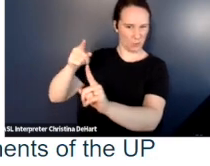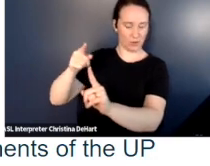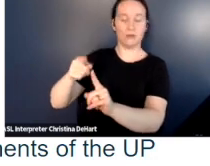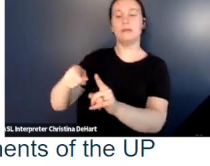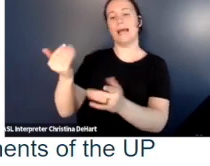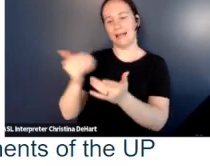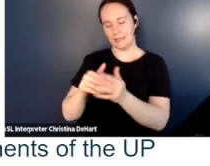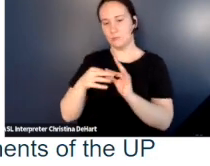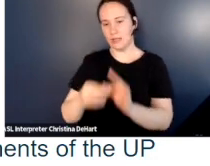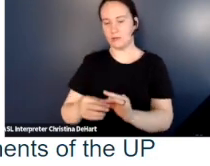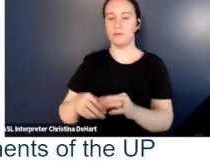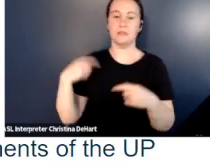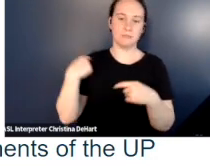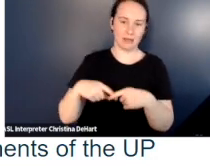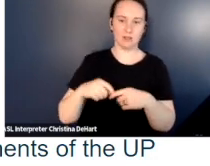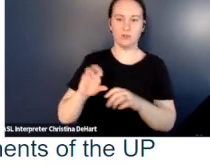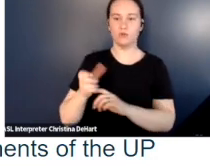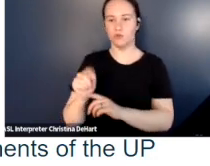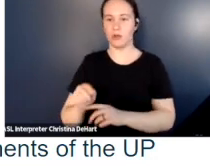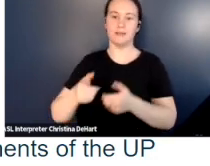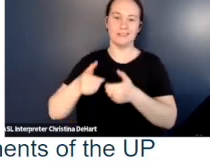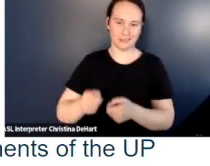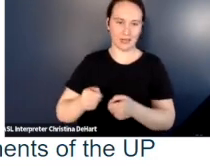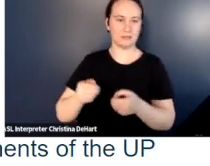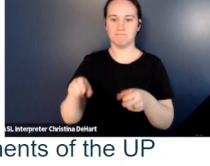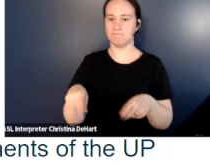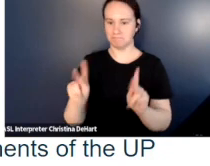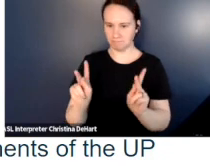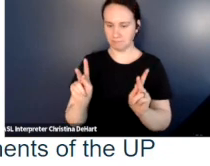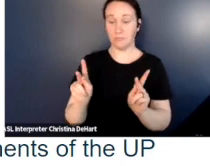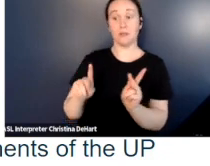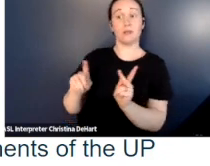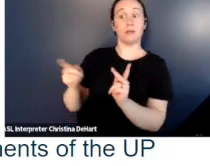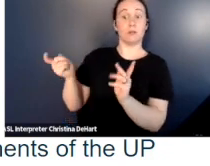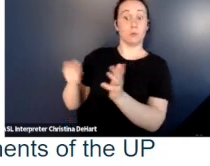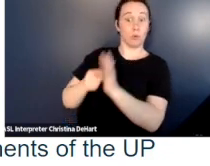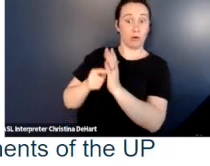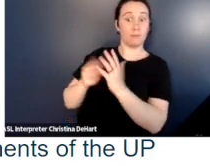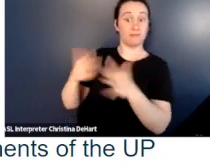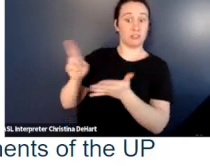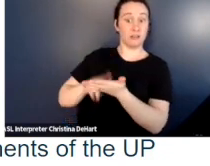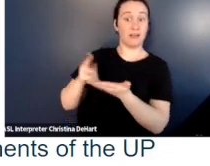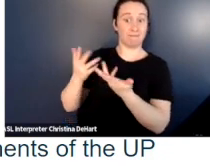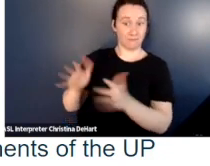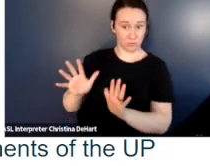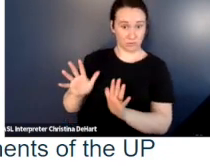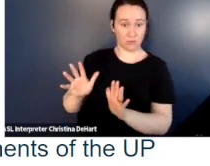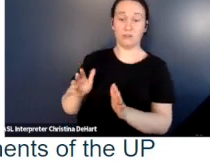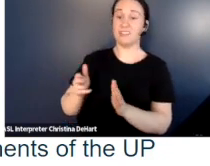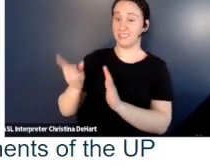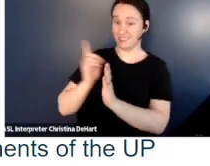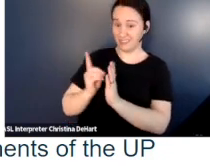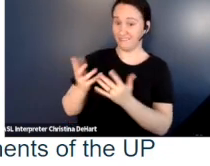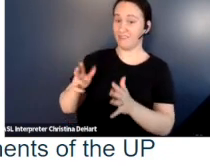Spanish chat text enablement, the requirements signed off and design has started. And we will be doing